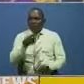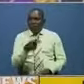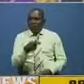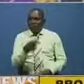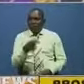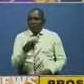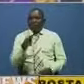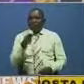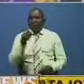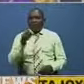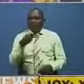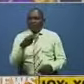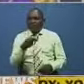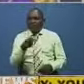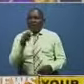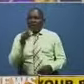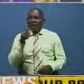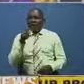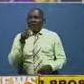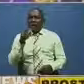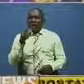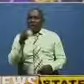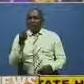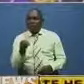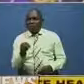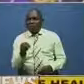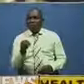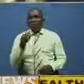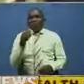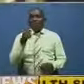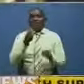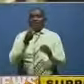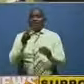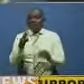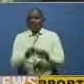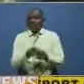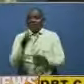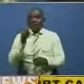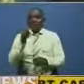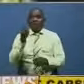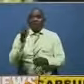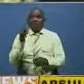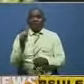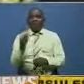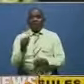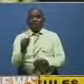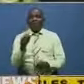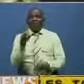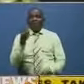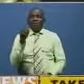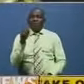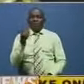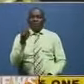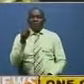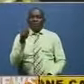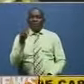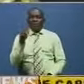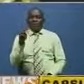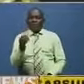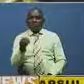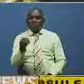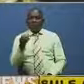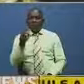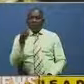Kwabin, Nkwetia, Edukrom, Achiase, Suame, Drobonso, Sabronum,